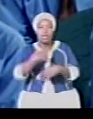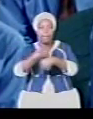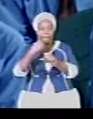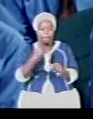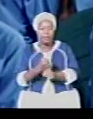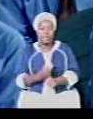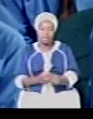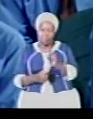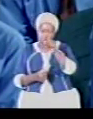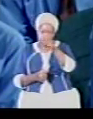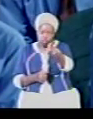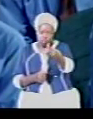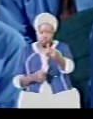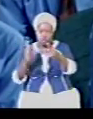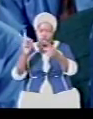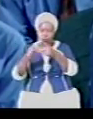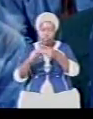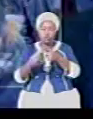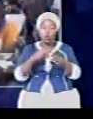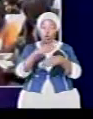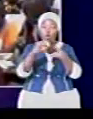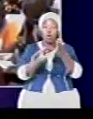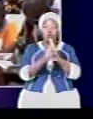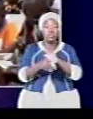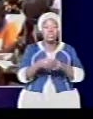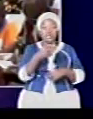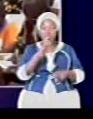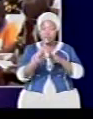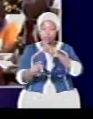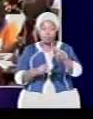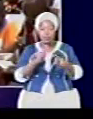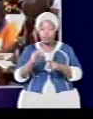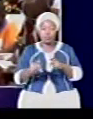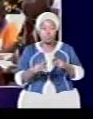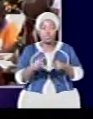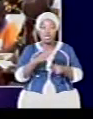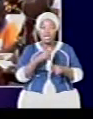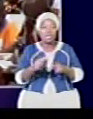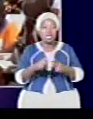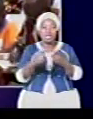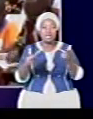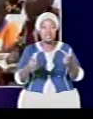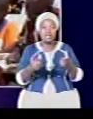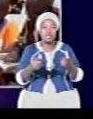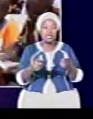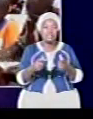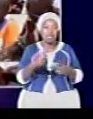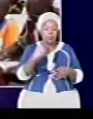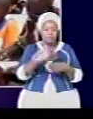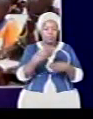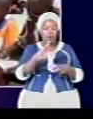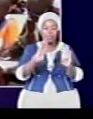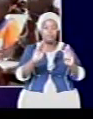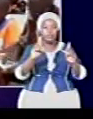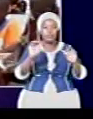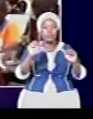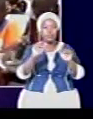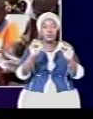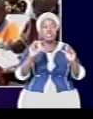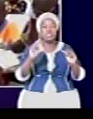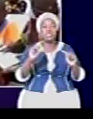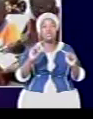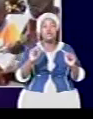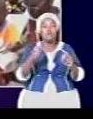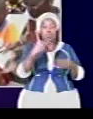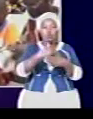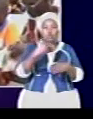unto this people a face brazen worm. And they shall fight those strangers against thee,